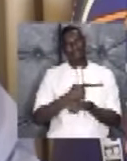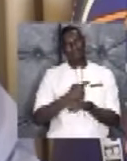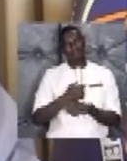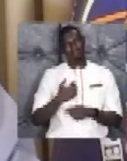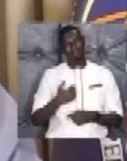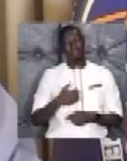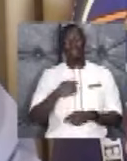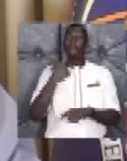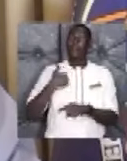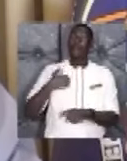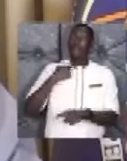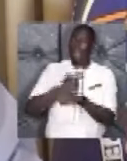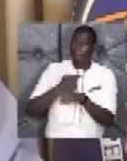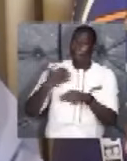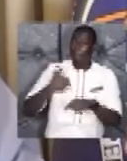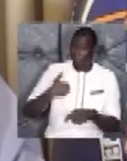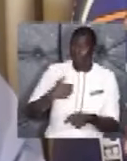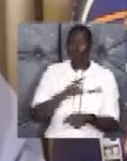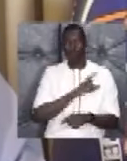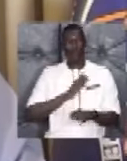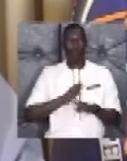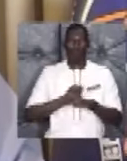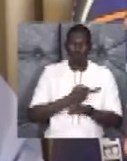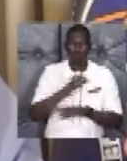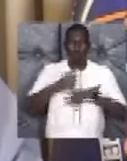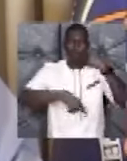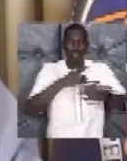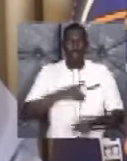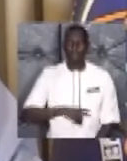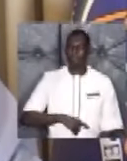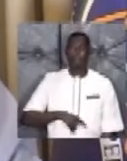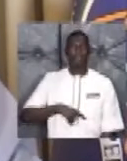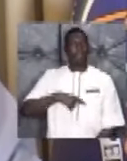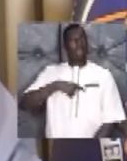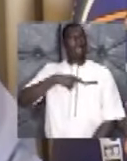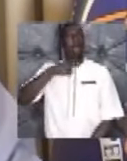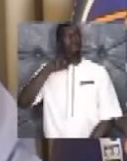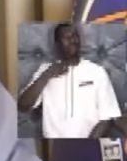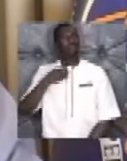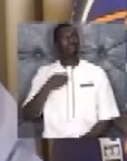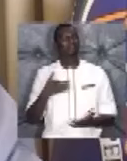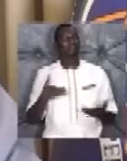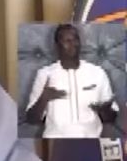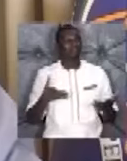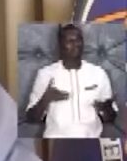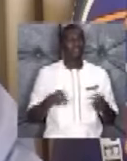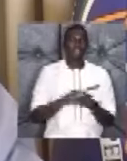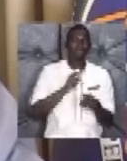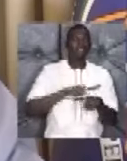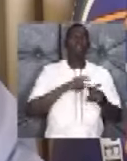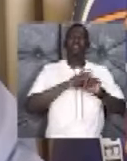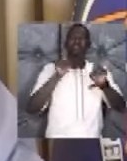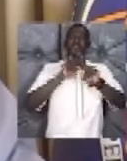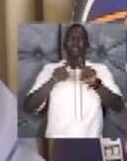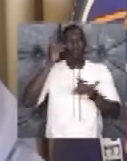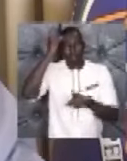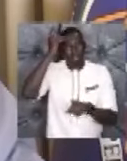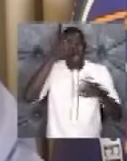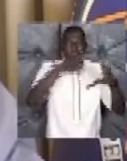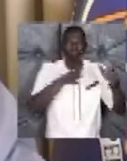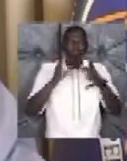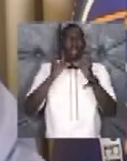As Gambians, we continue to be proud that our orientation towards multi-party